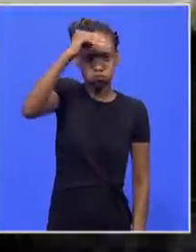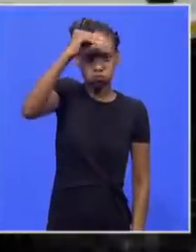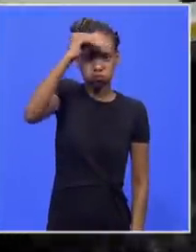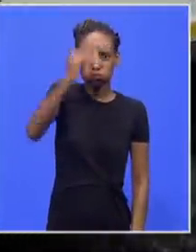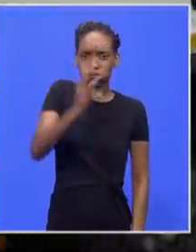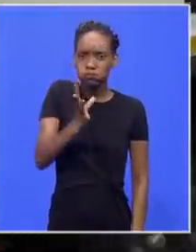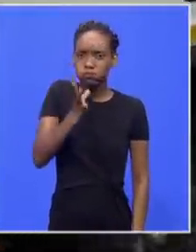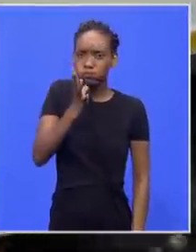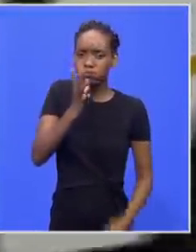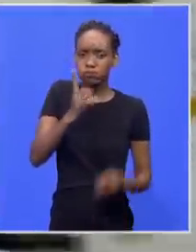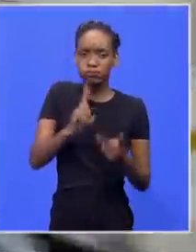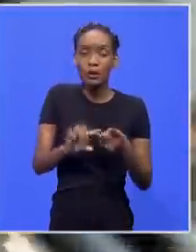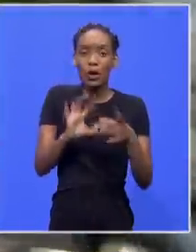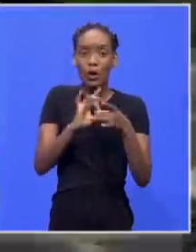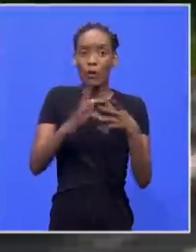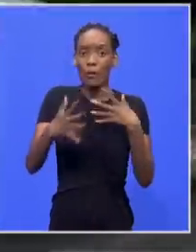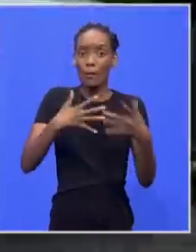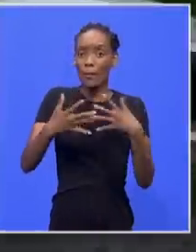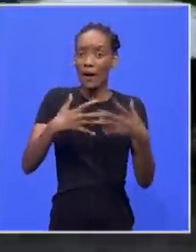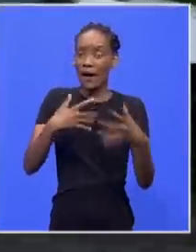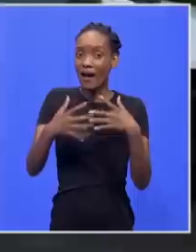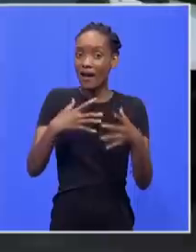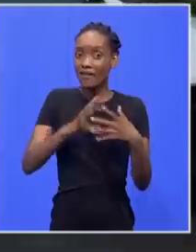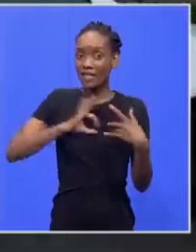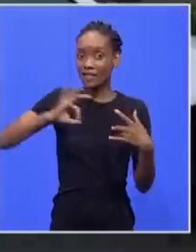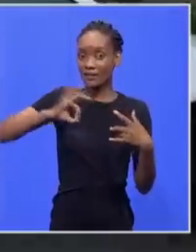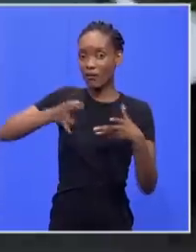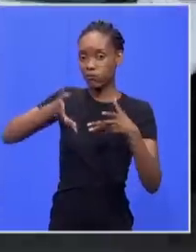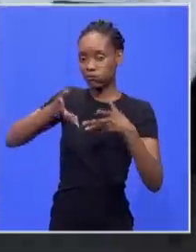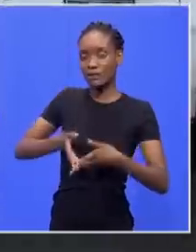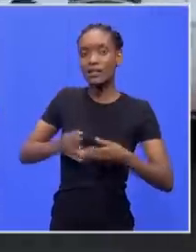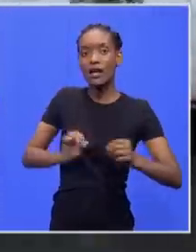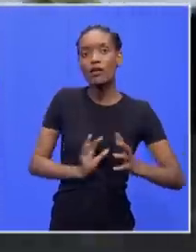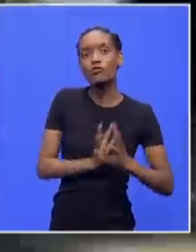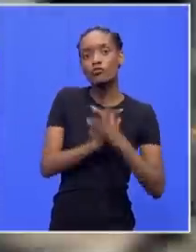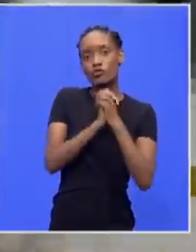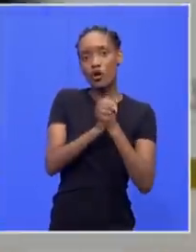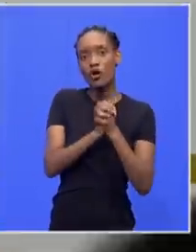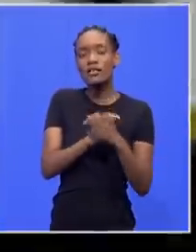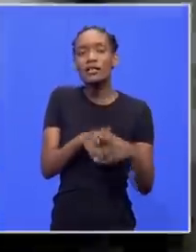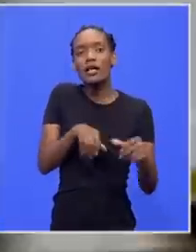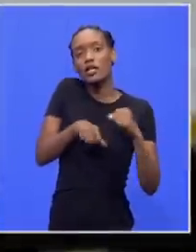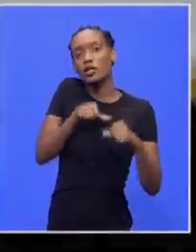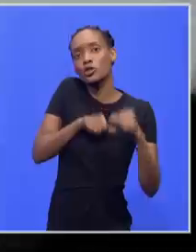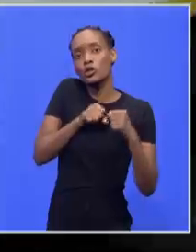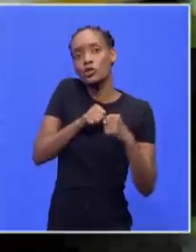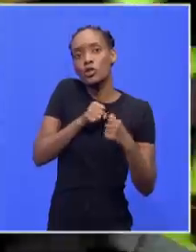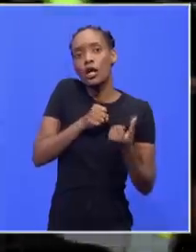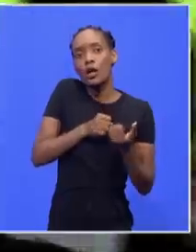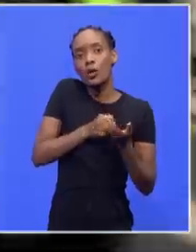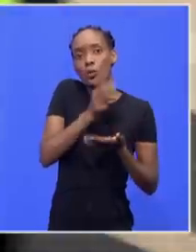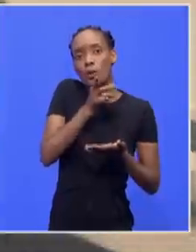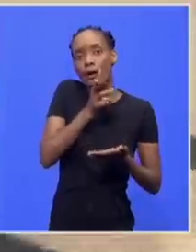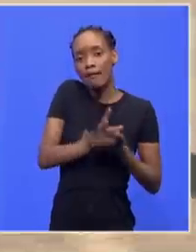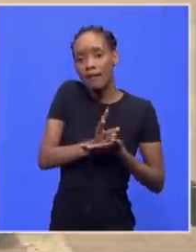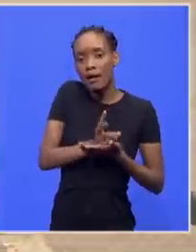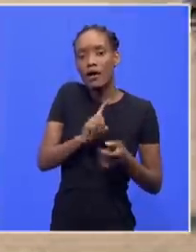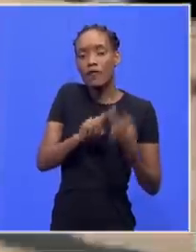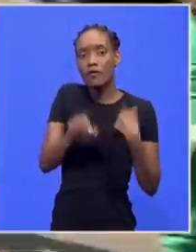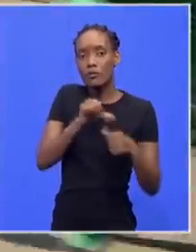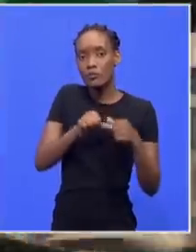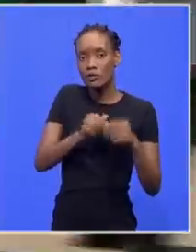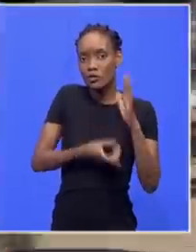affairs officials. It's a joint operation. A lot of social workers from social development,